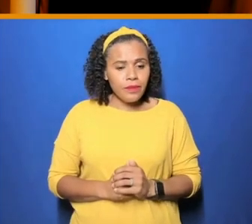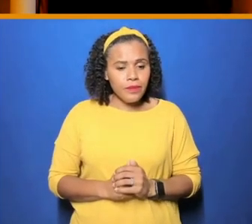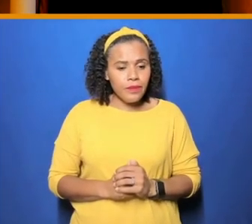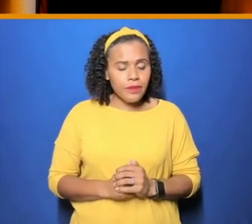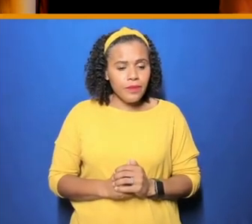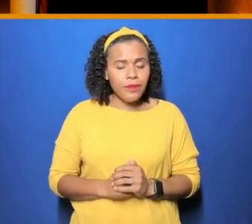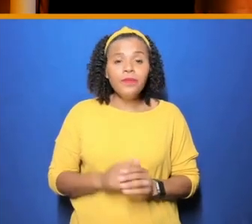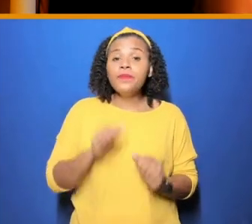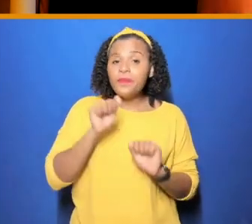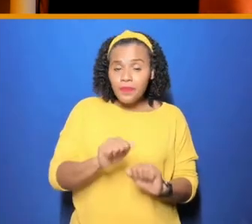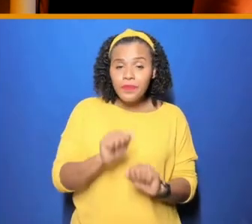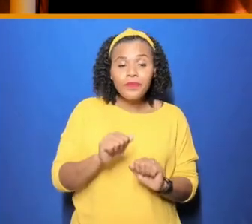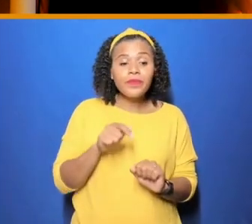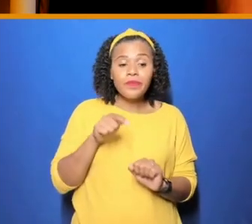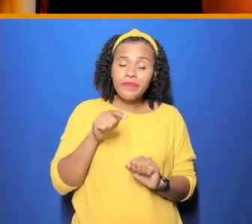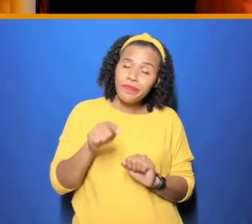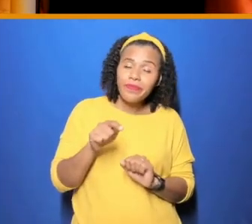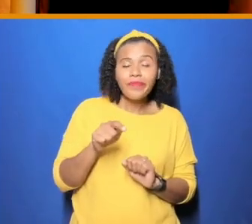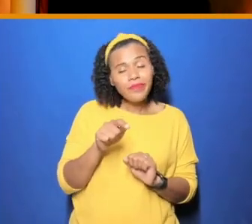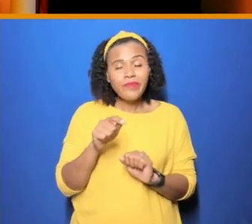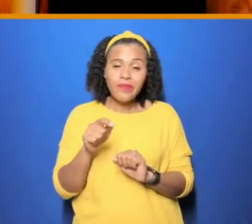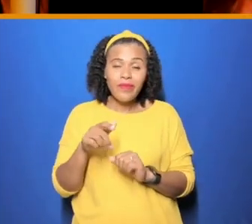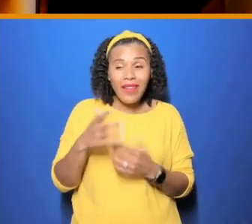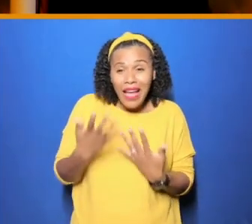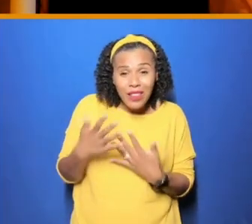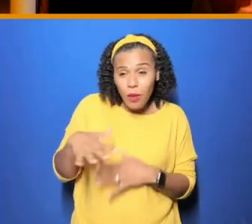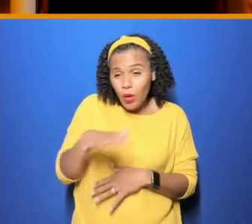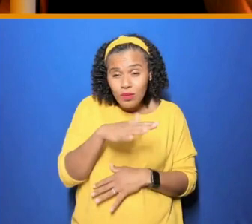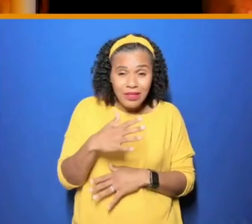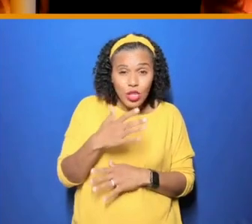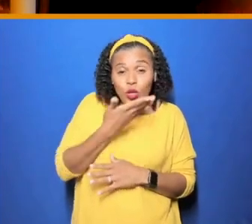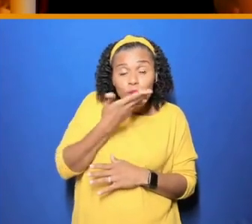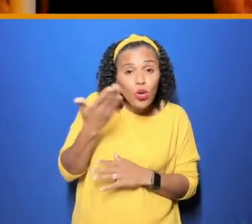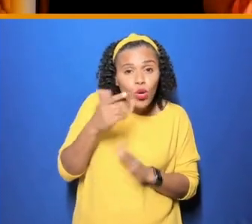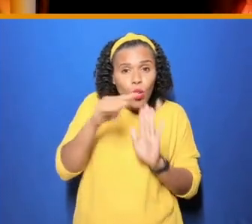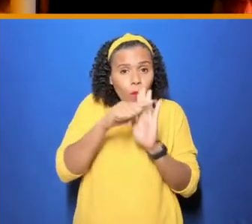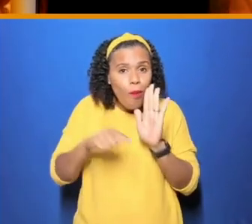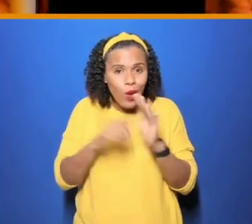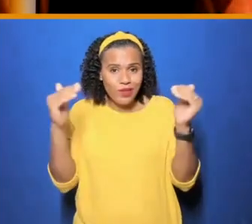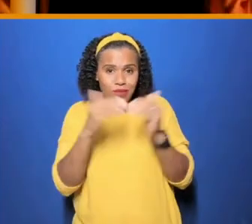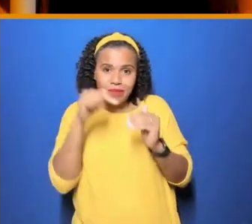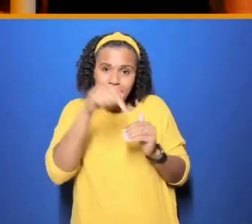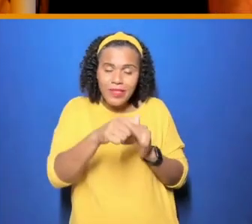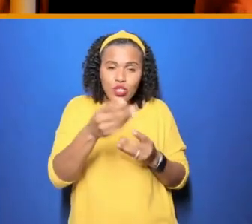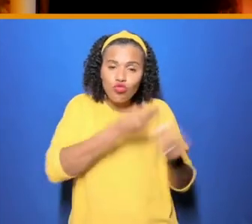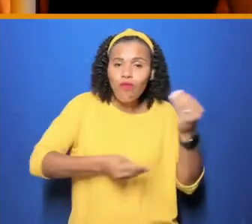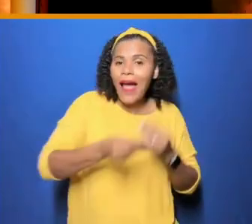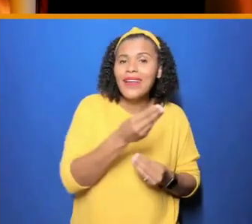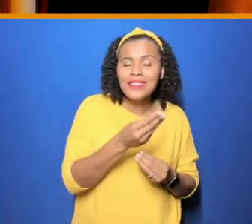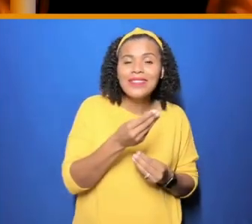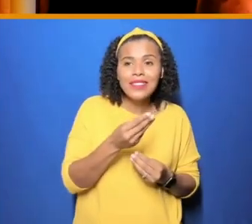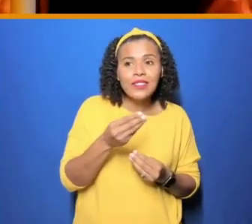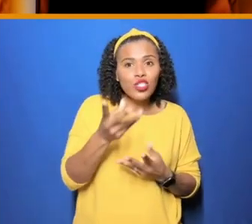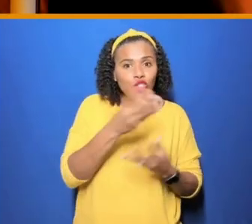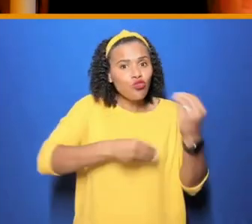This is an area where we currently don't have any policy because obviously trade was a European